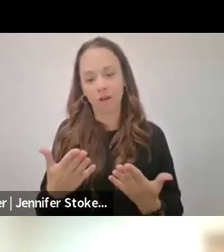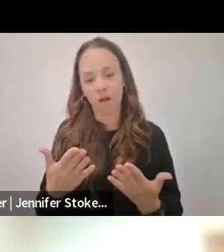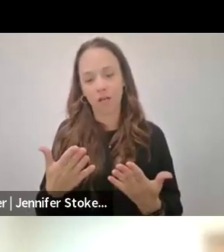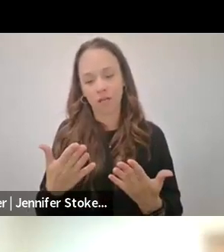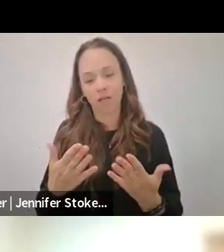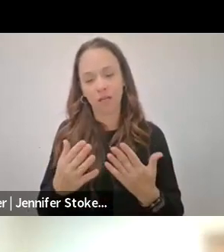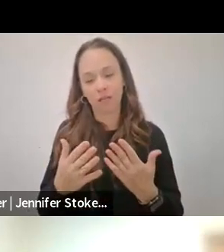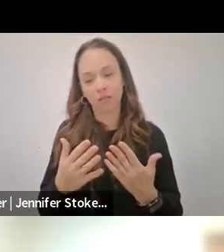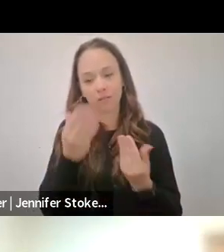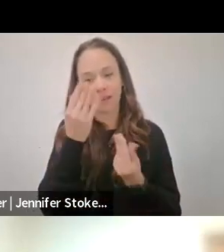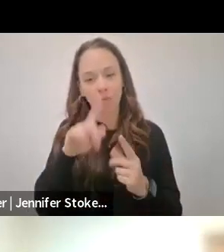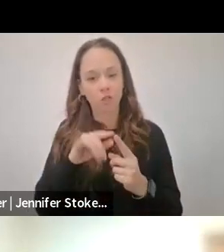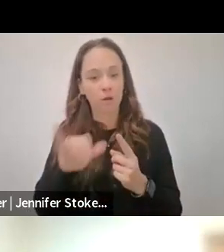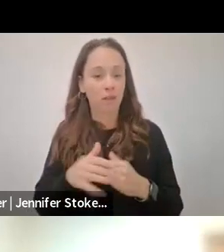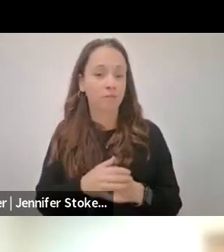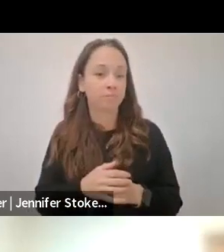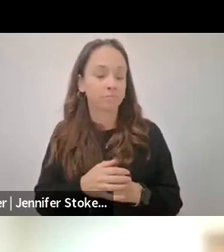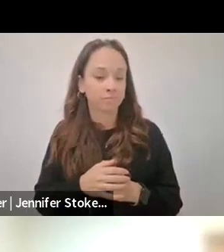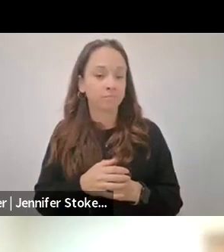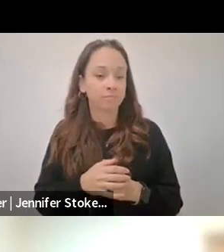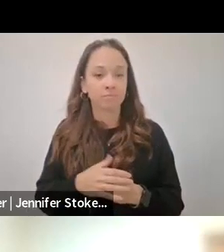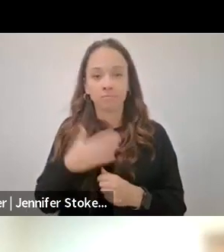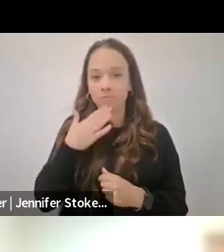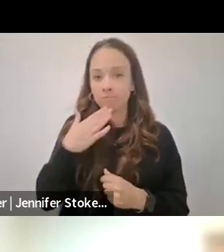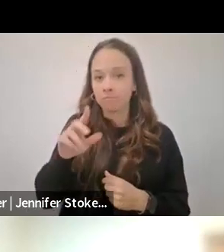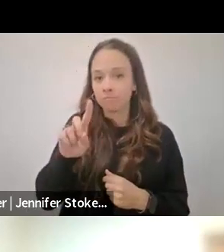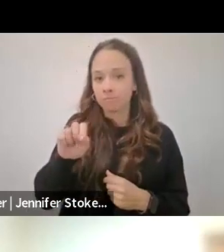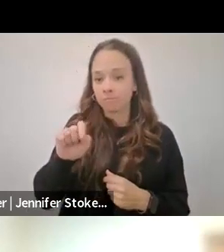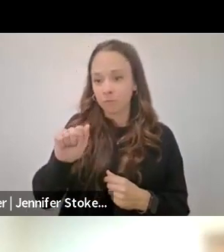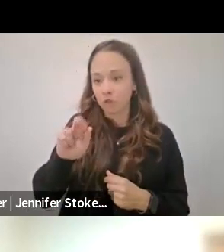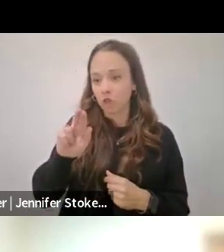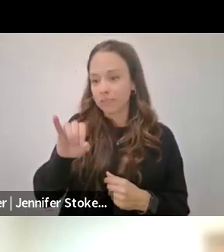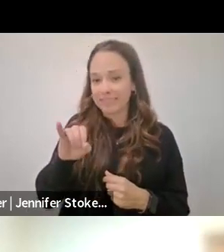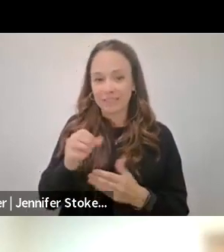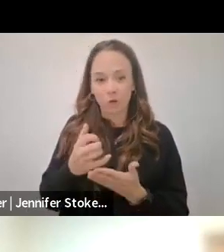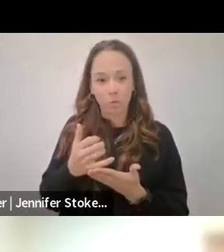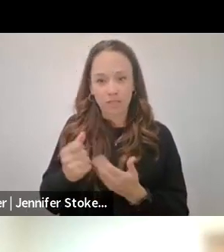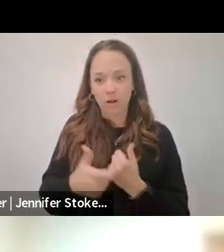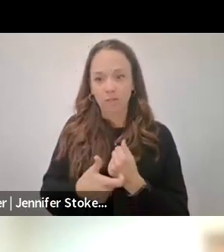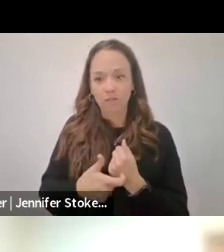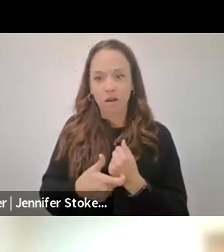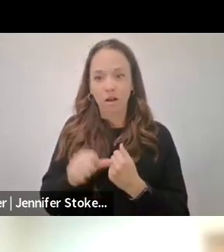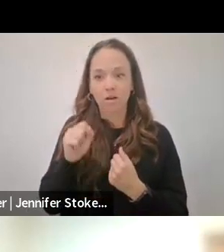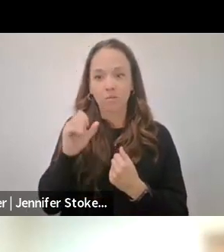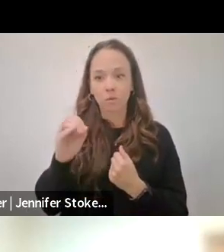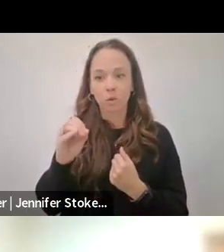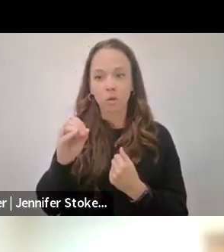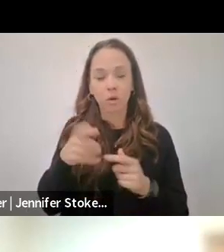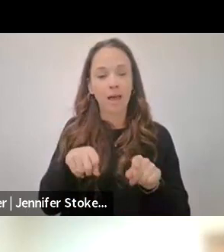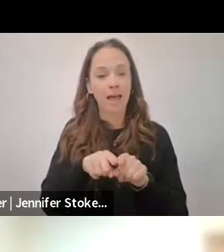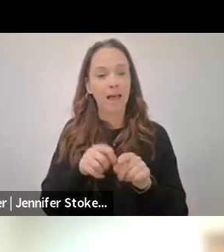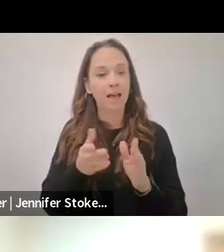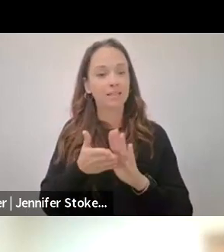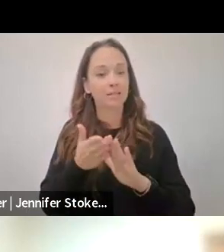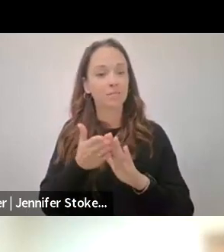I'll let others chime in as well. Thanks, Darcy. We're just about out of time. So as the moderator, I